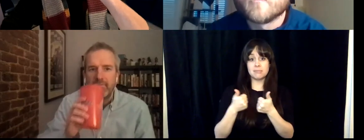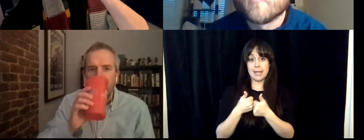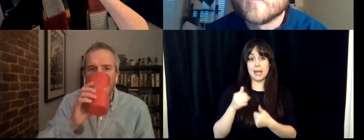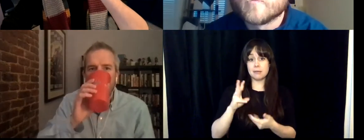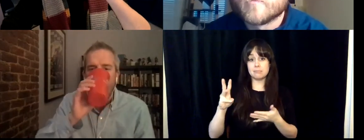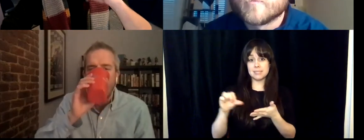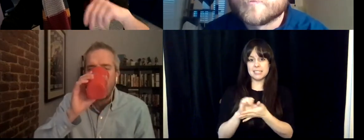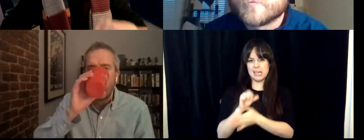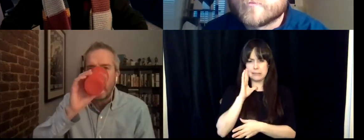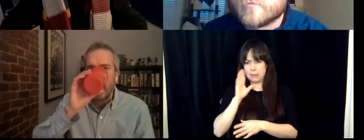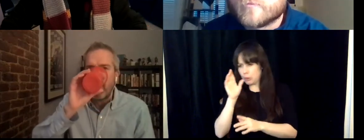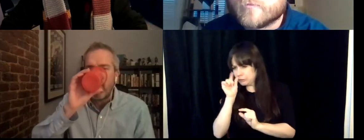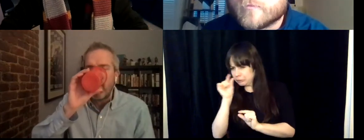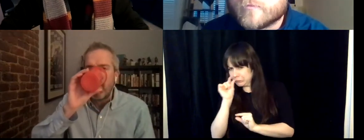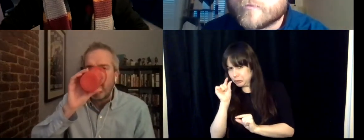right information.